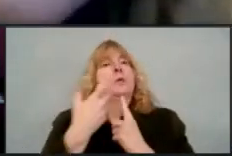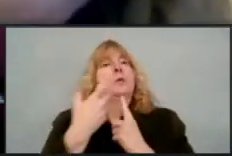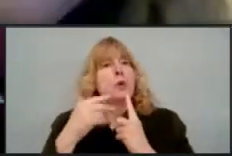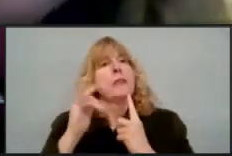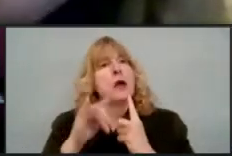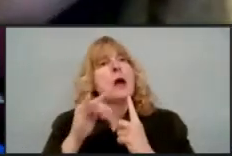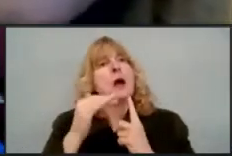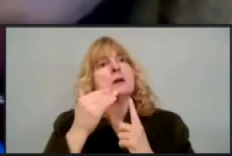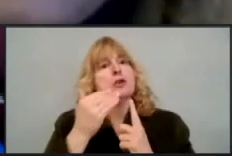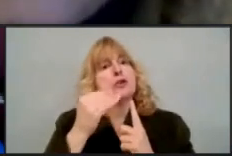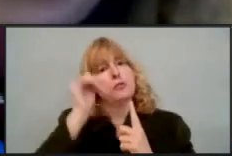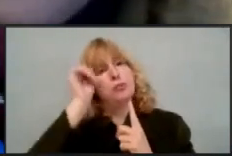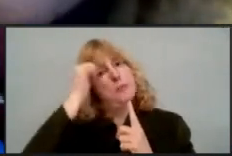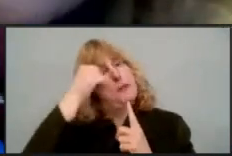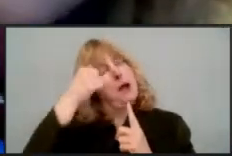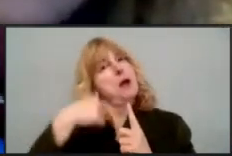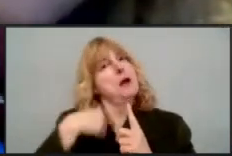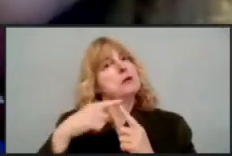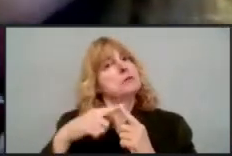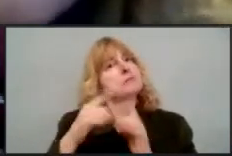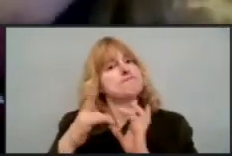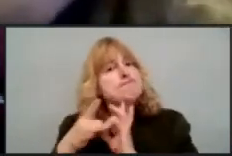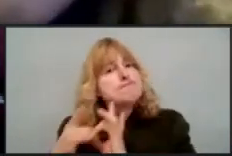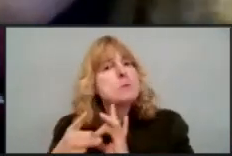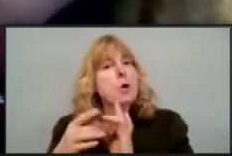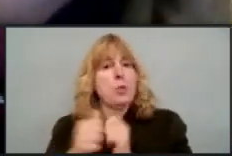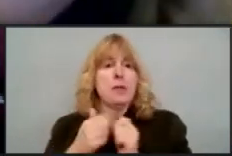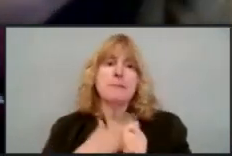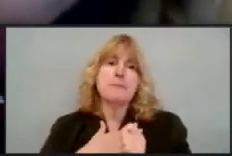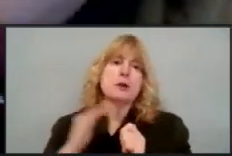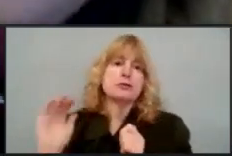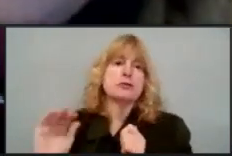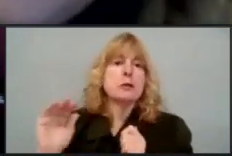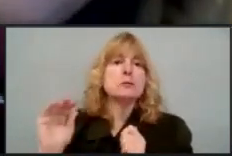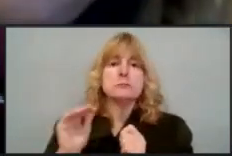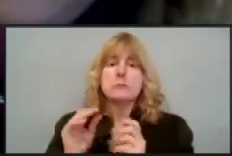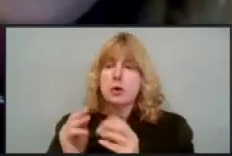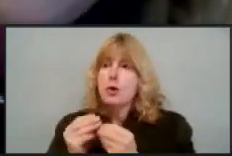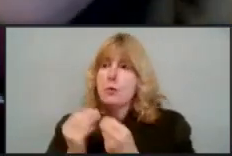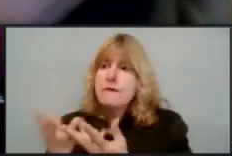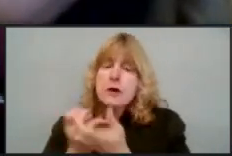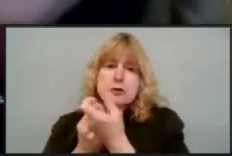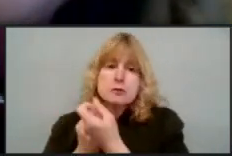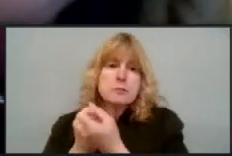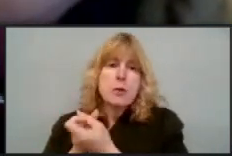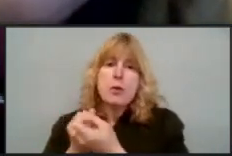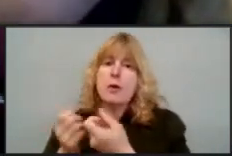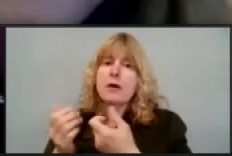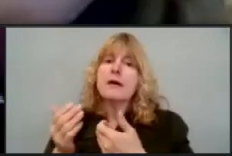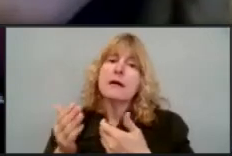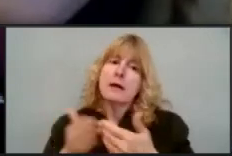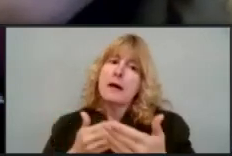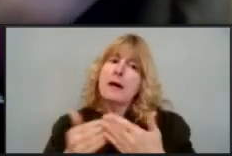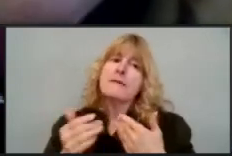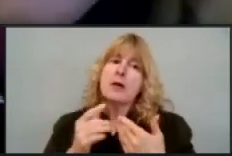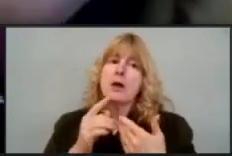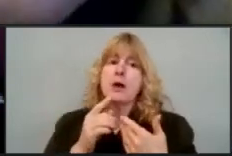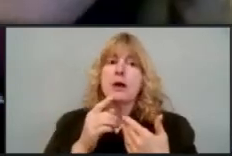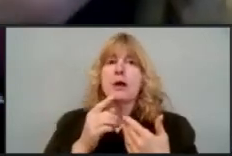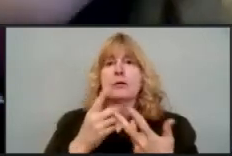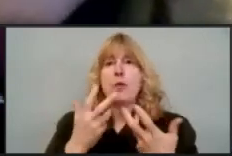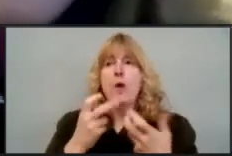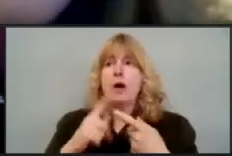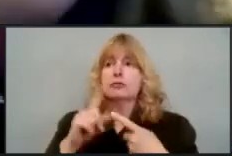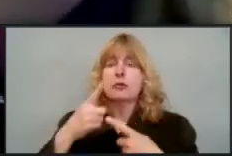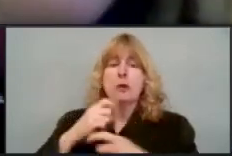reminding to be a partner with your child and provide that support, even though you desperately want to just protect